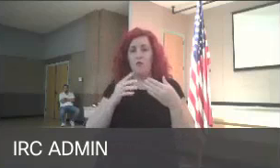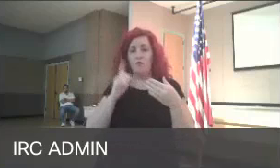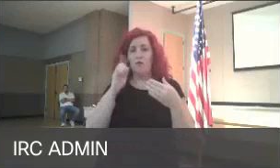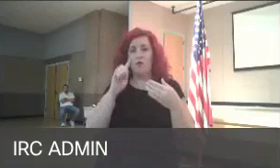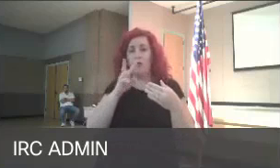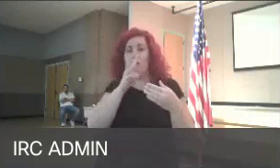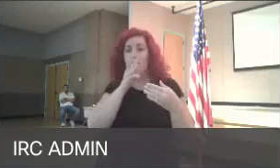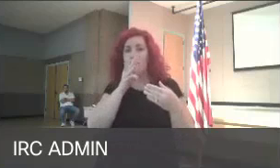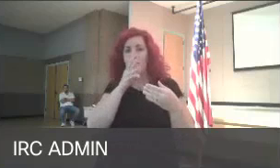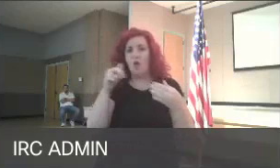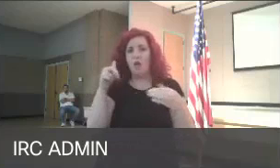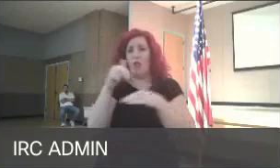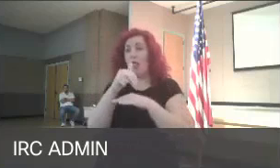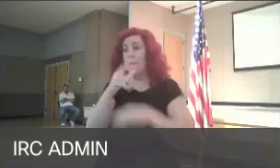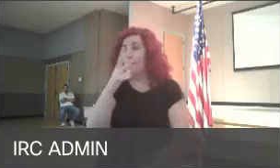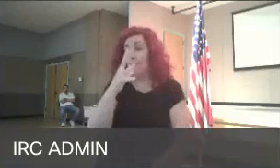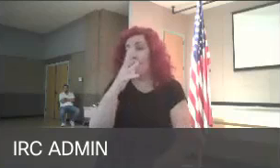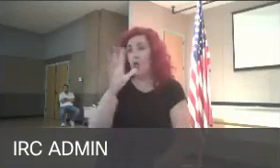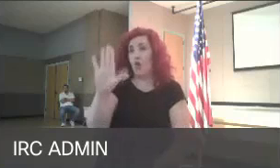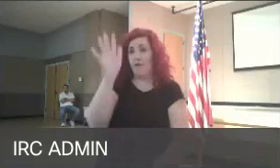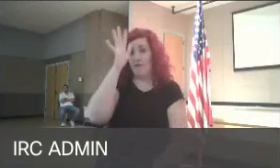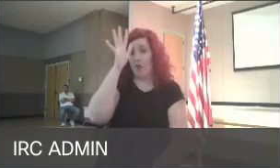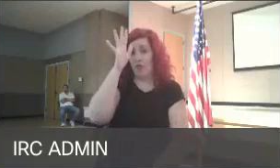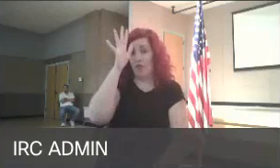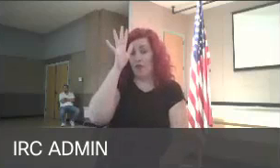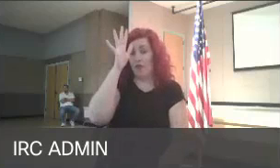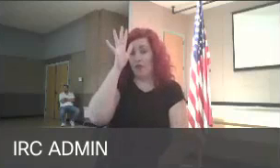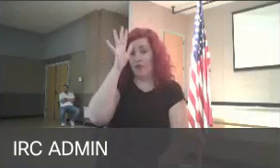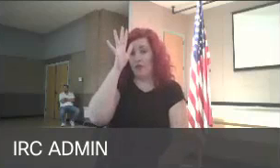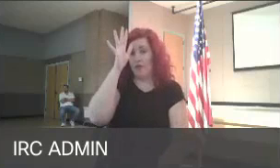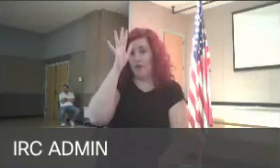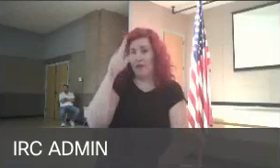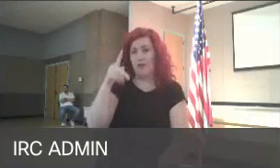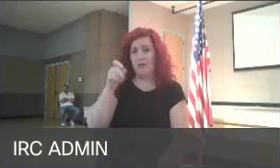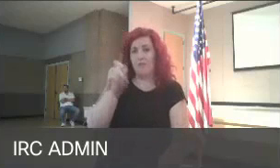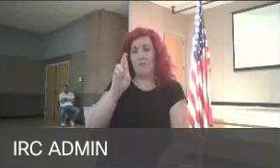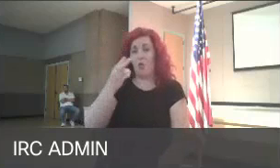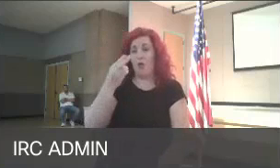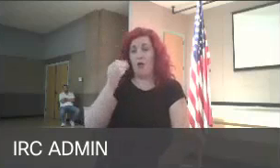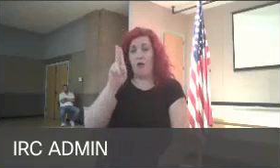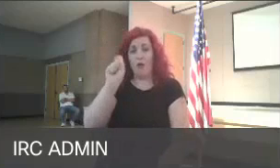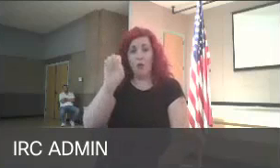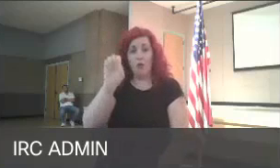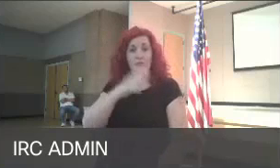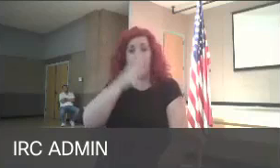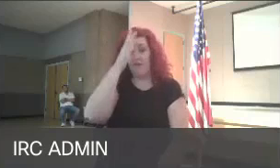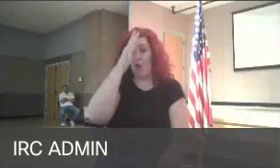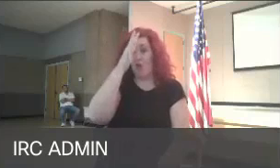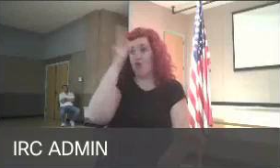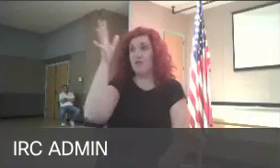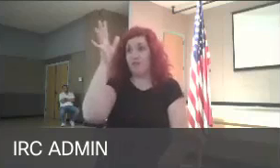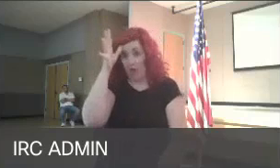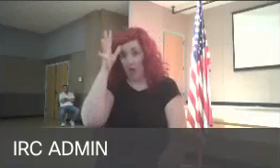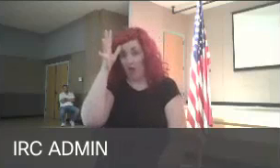my mother's father is Towering House. My father's father